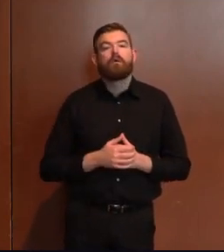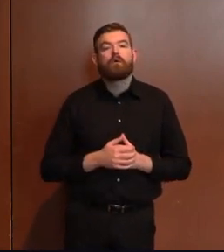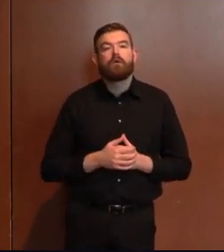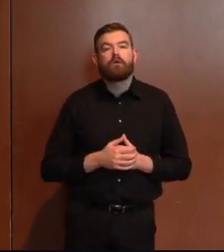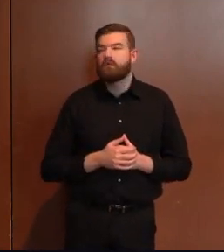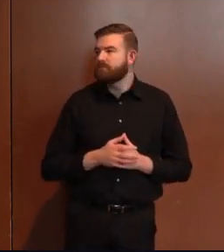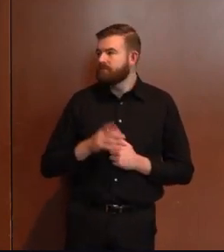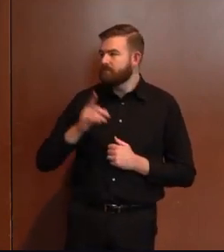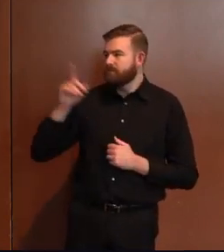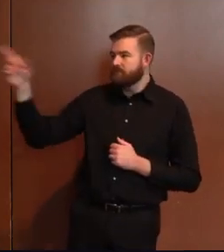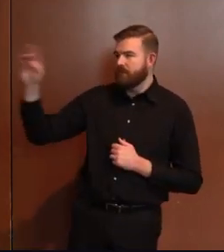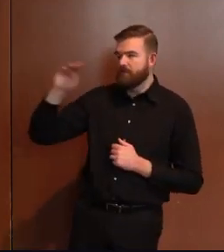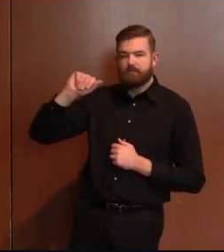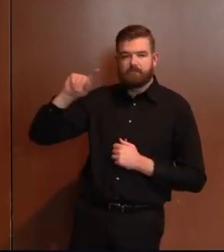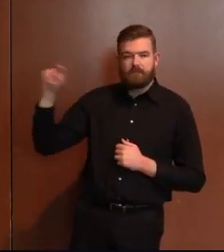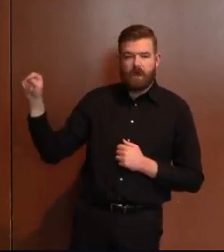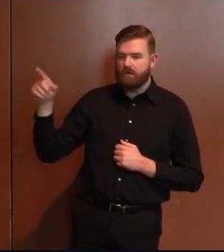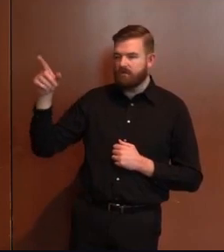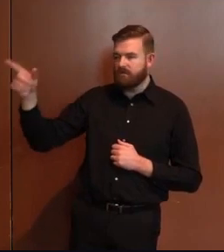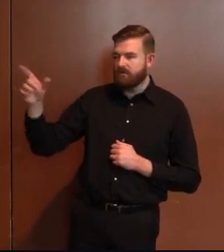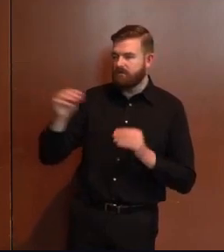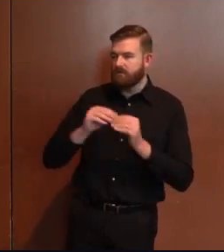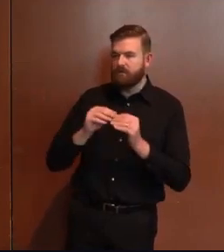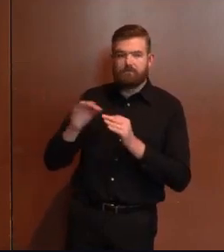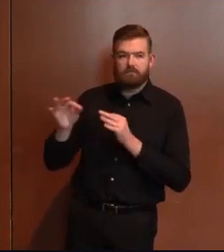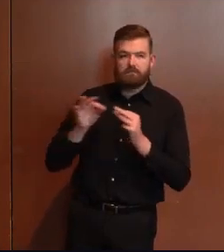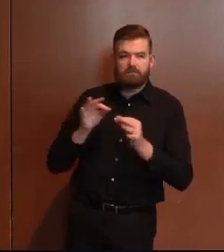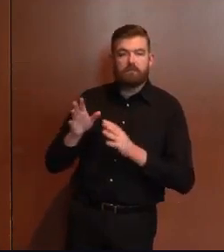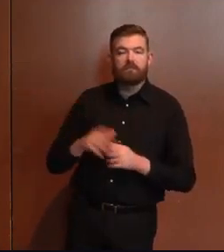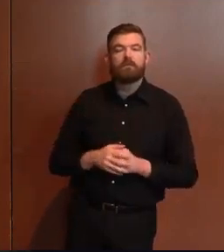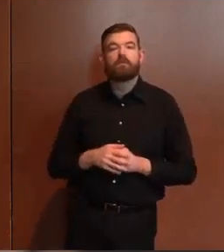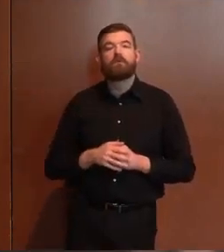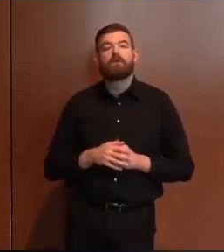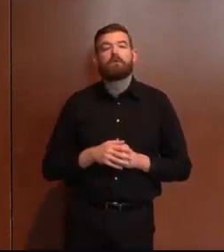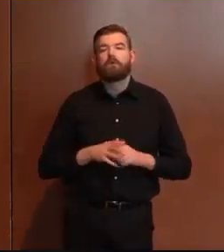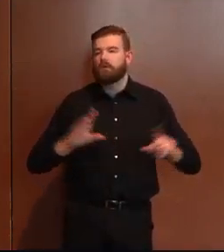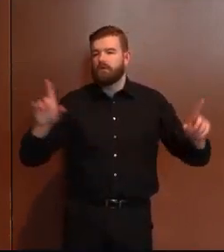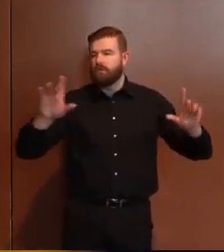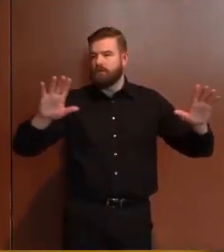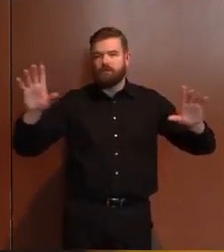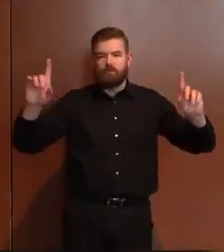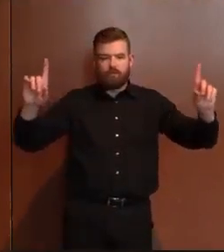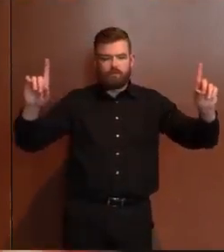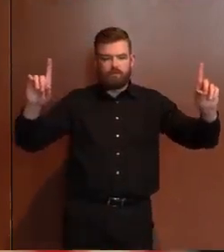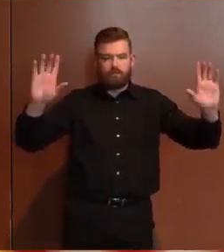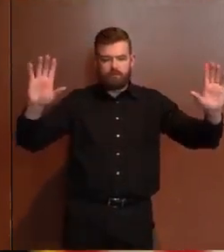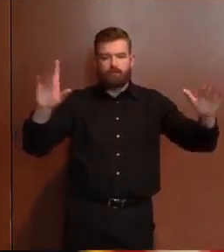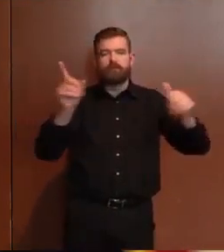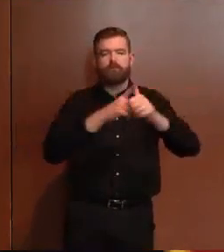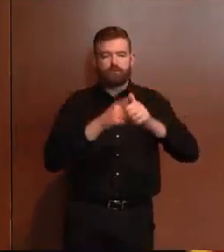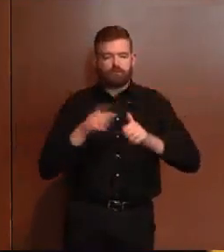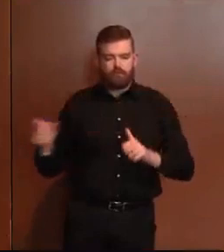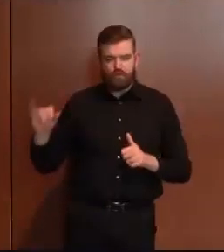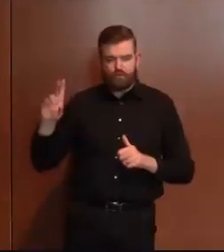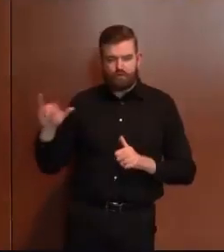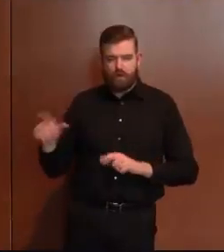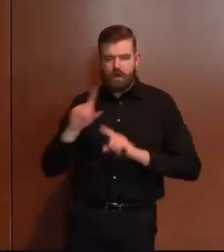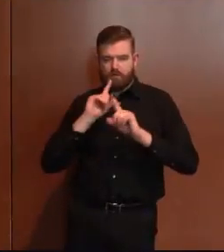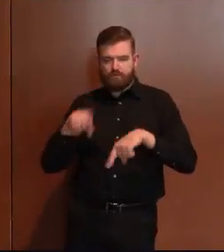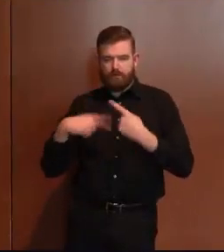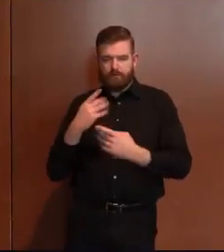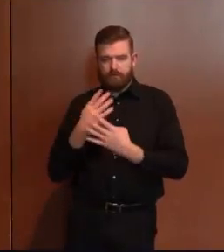to that. No, hold on. Bear with us. Let me hit Judy corrections, then we're going to come back and ask Matt to talk